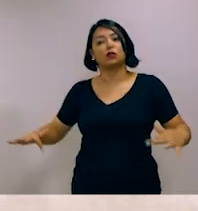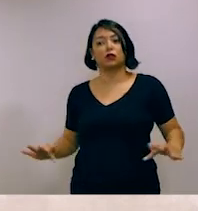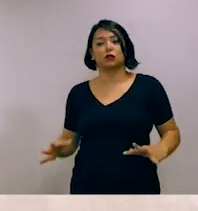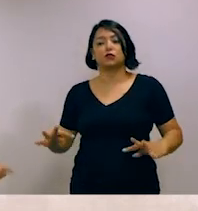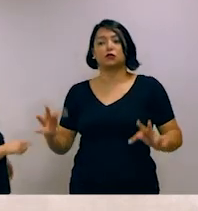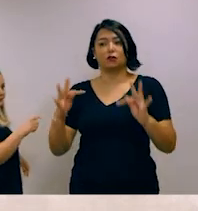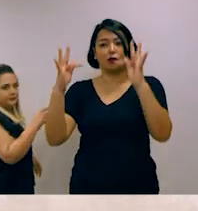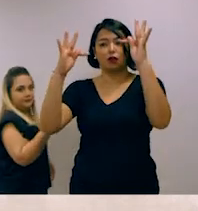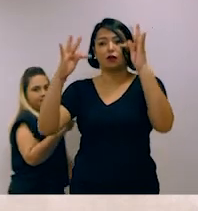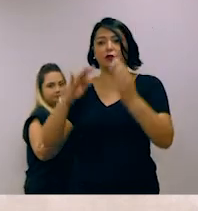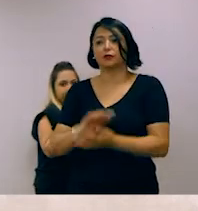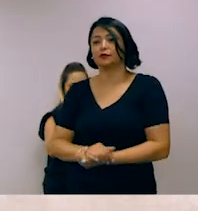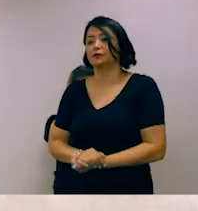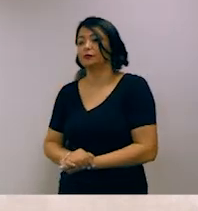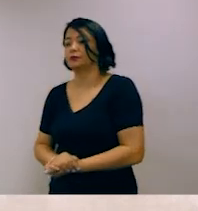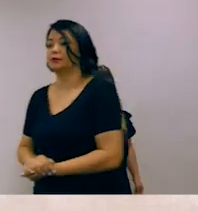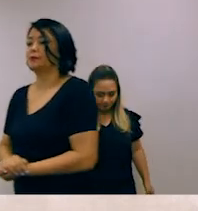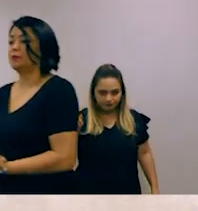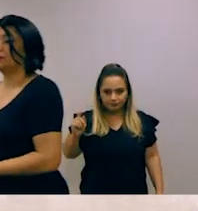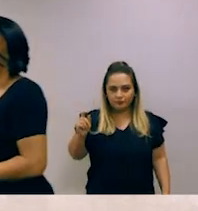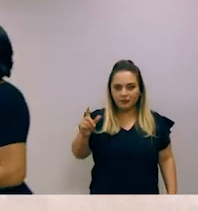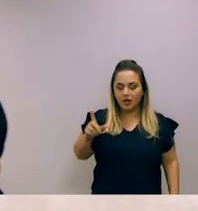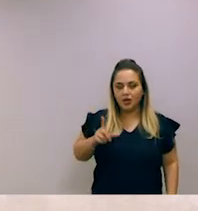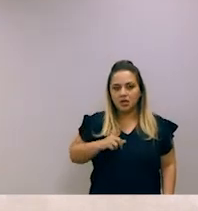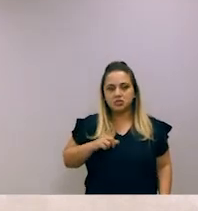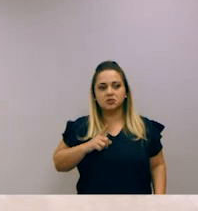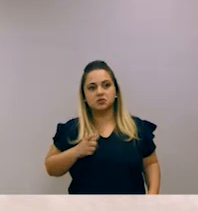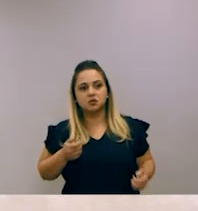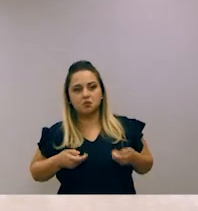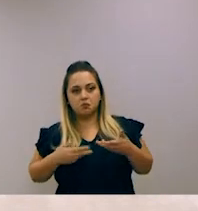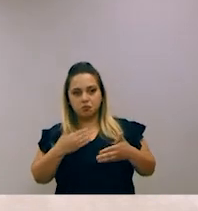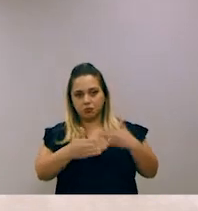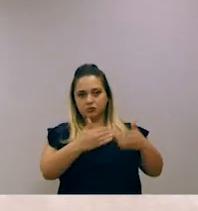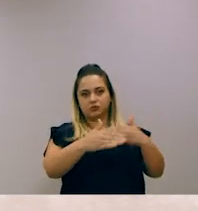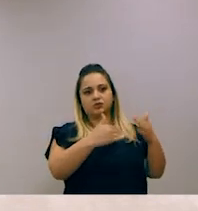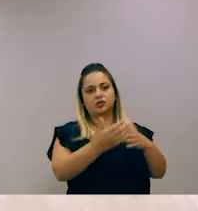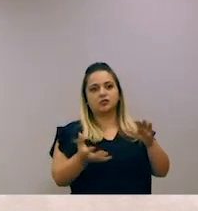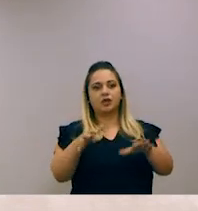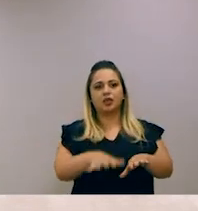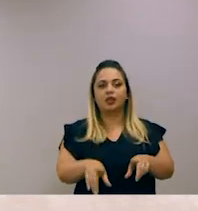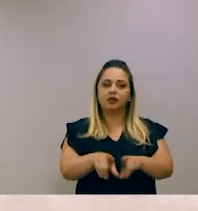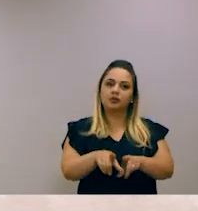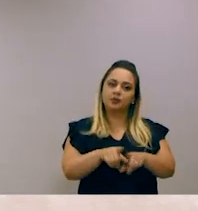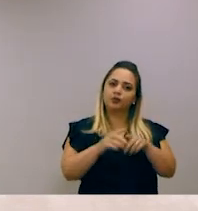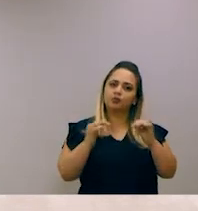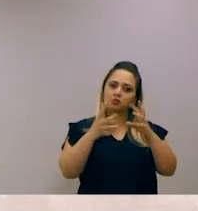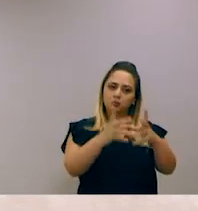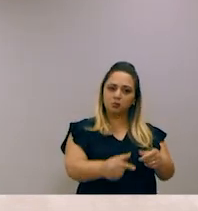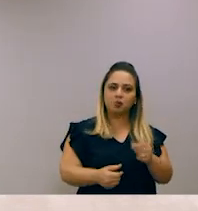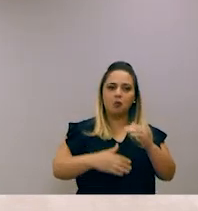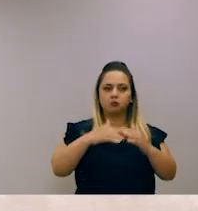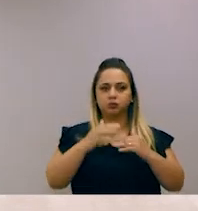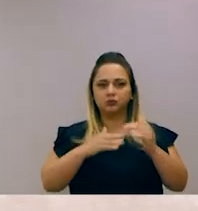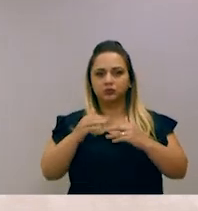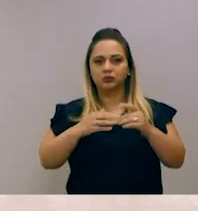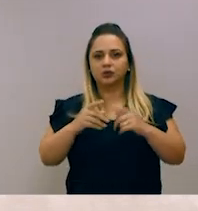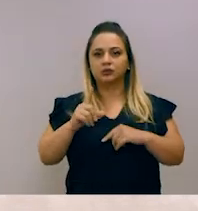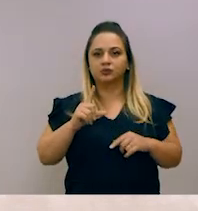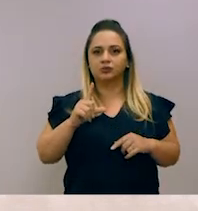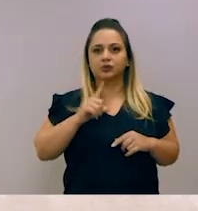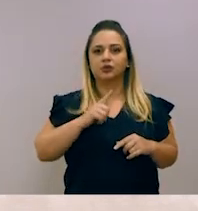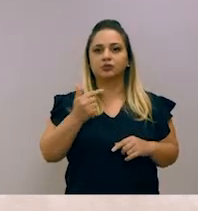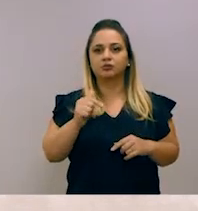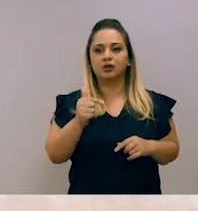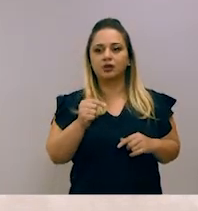intelligence techniques or to implement everything among other integrated systems. And so I'm going to